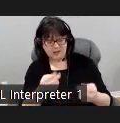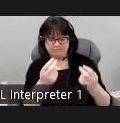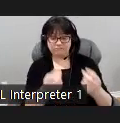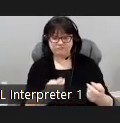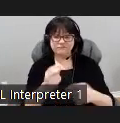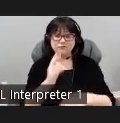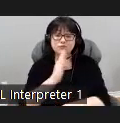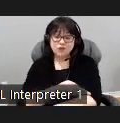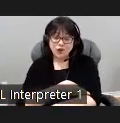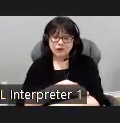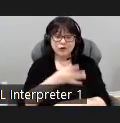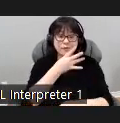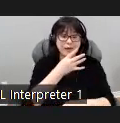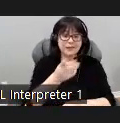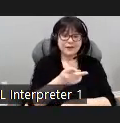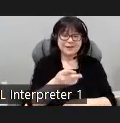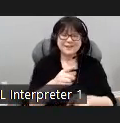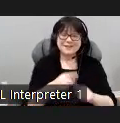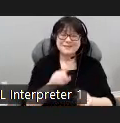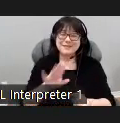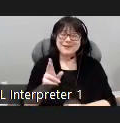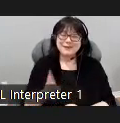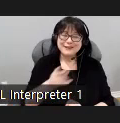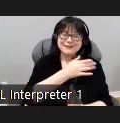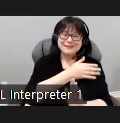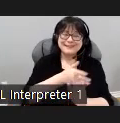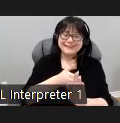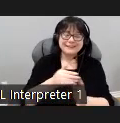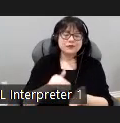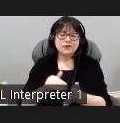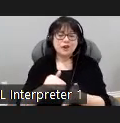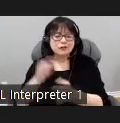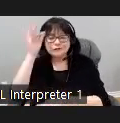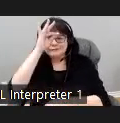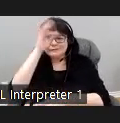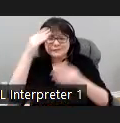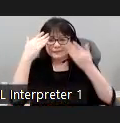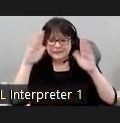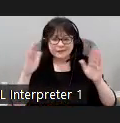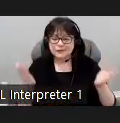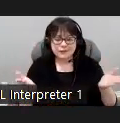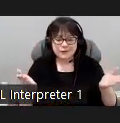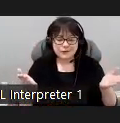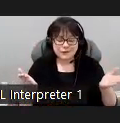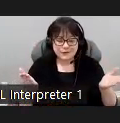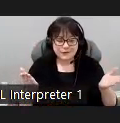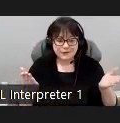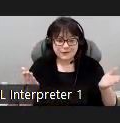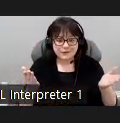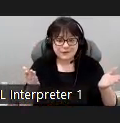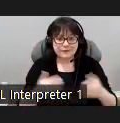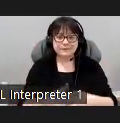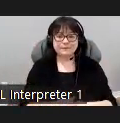None of that backstory is present with them. And so, it begs the